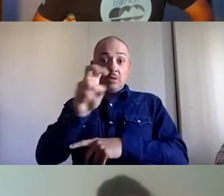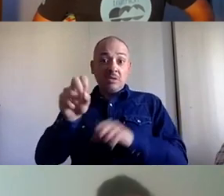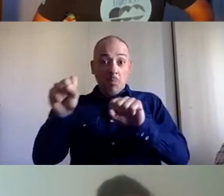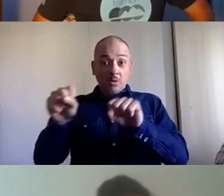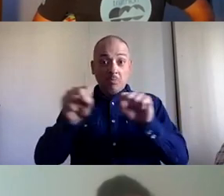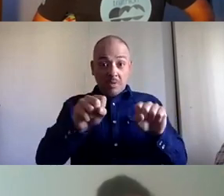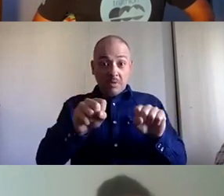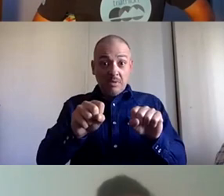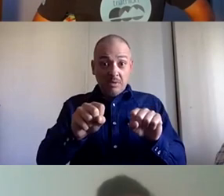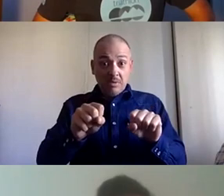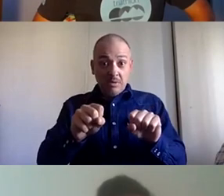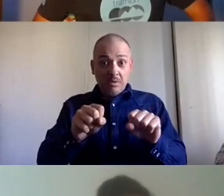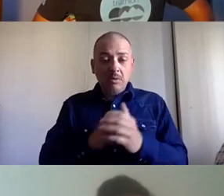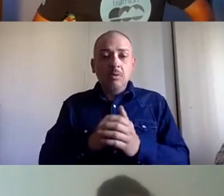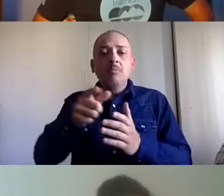This